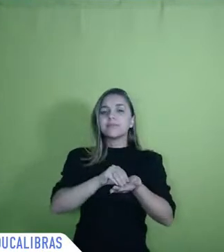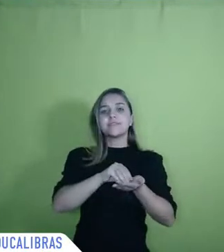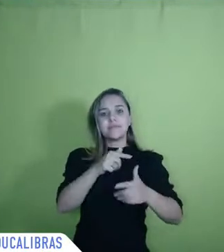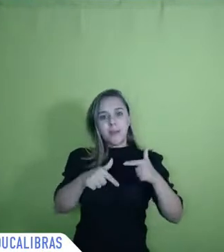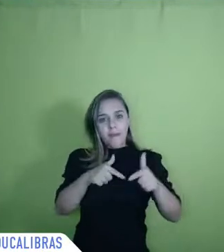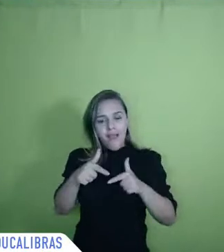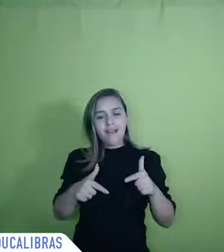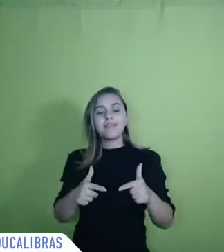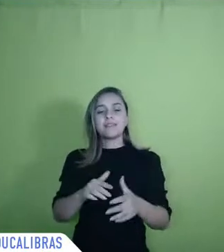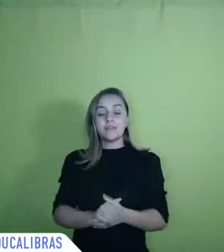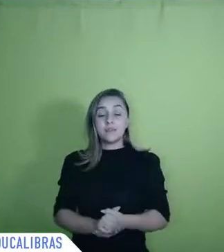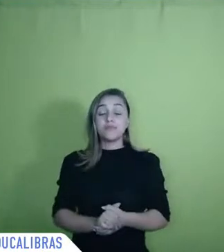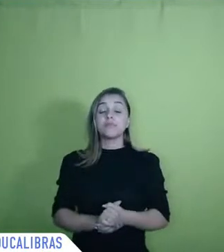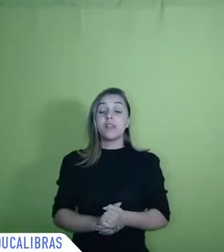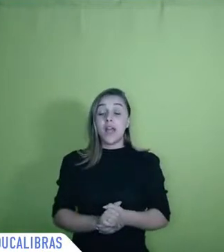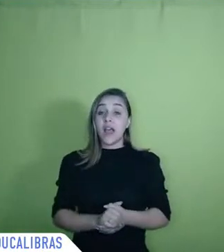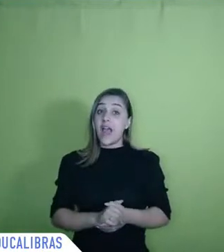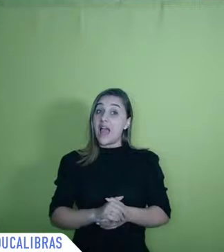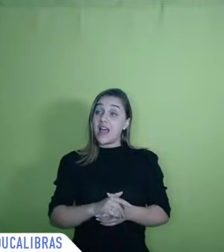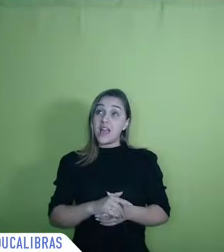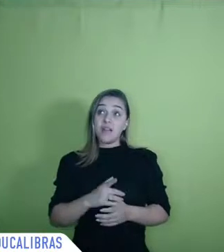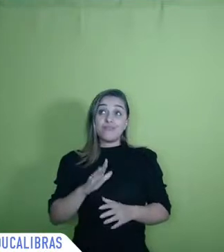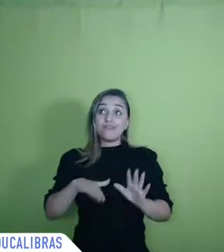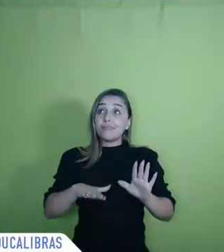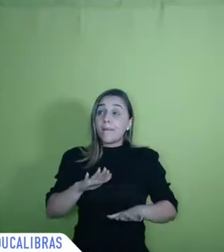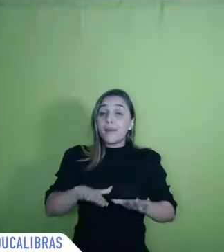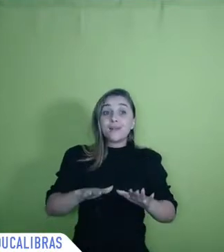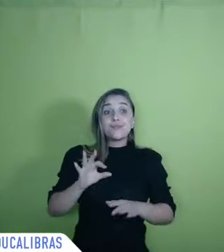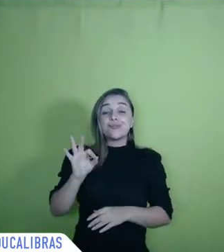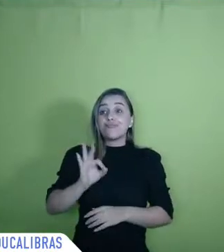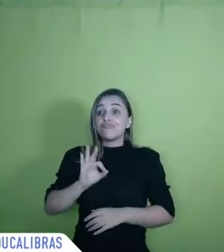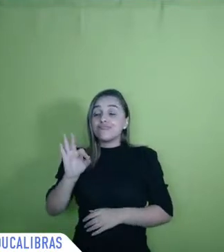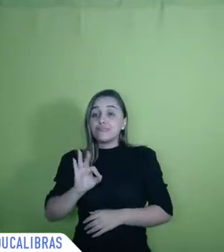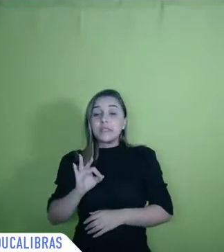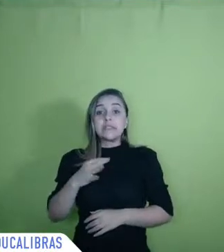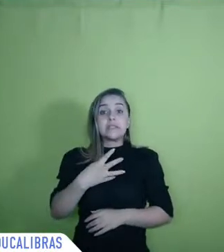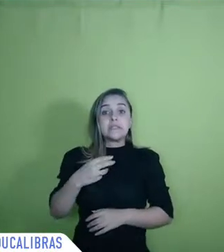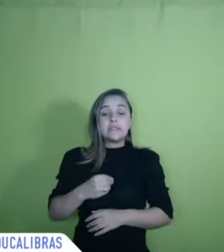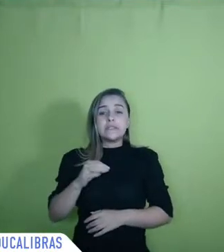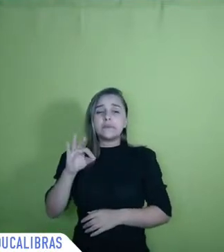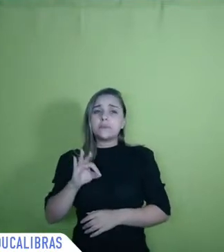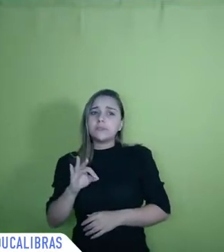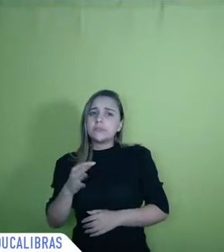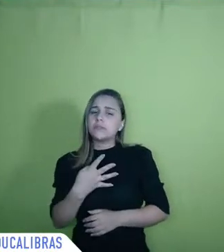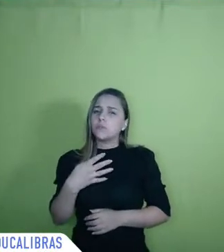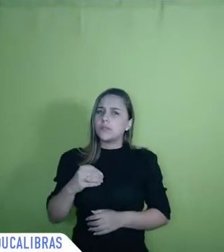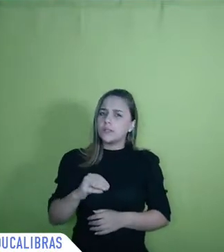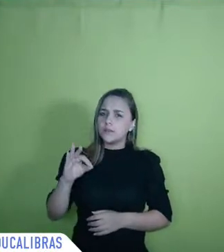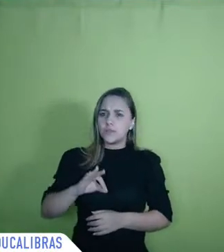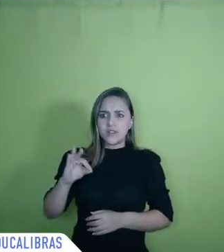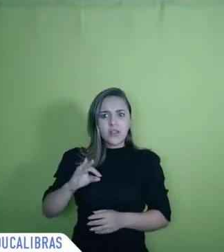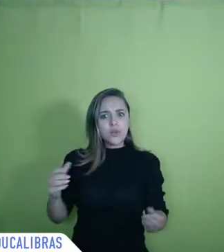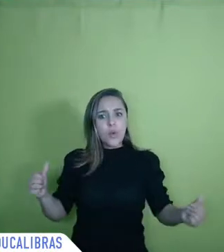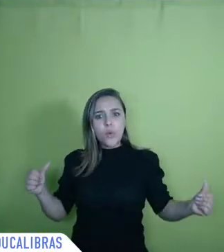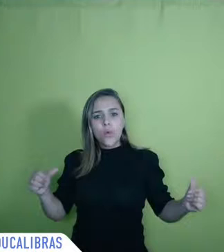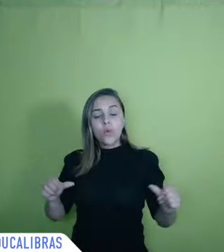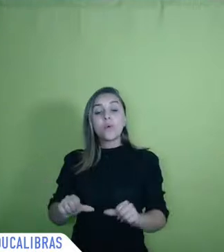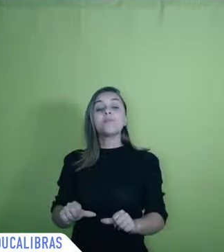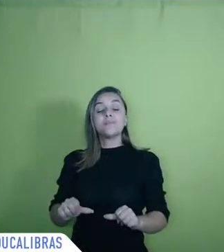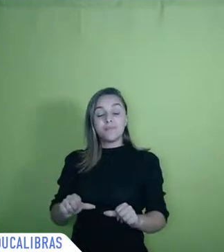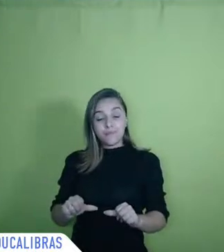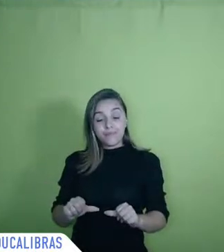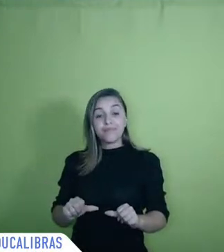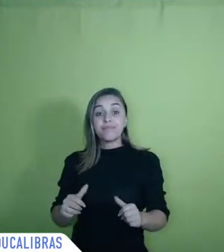addressing, which would also address distribution, of course, because these are distributional,